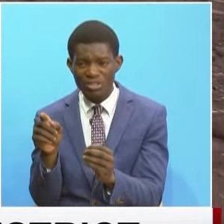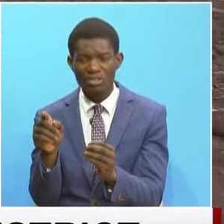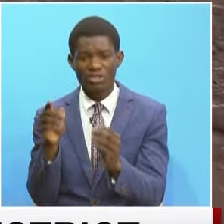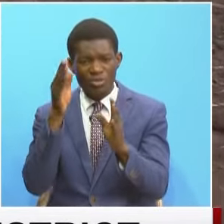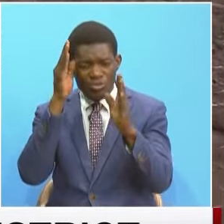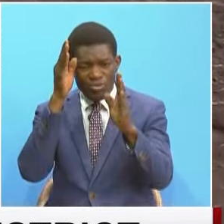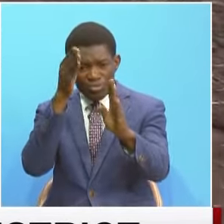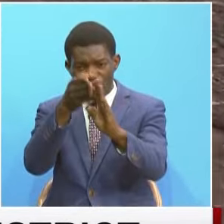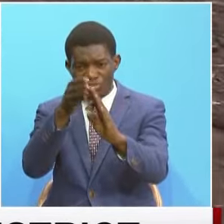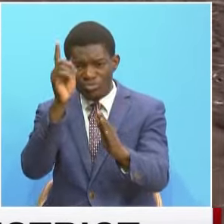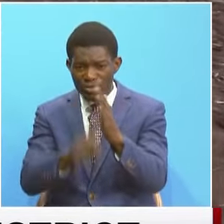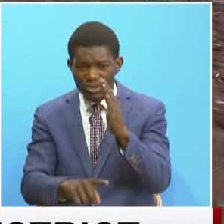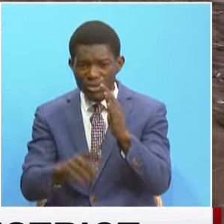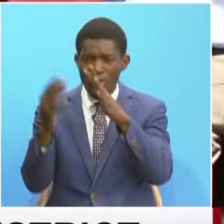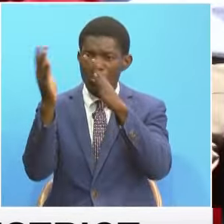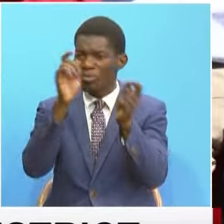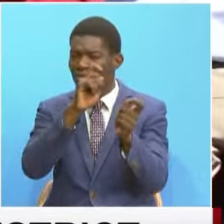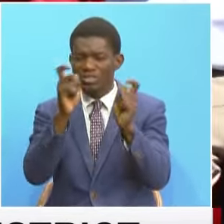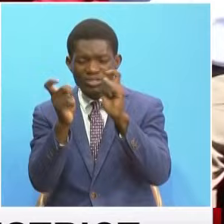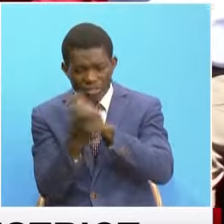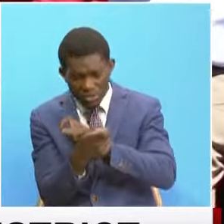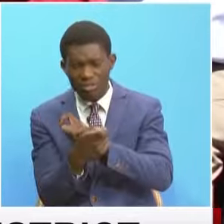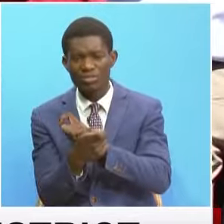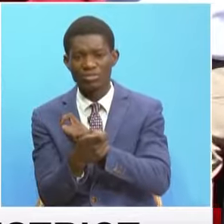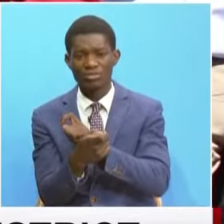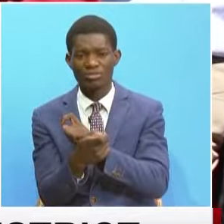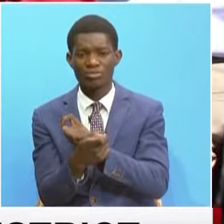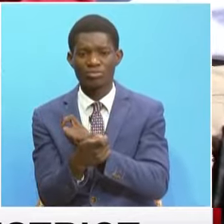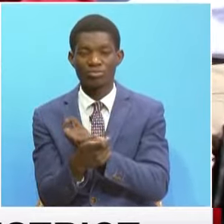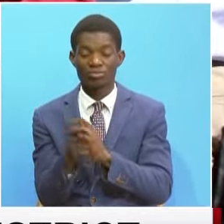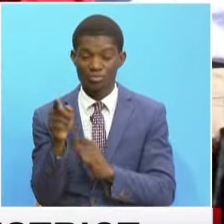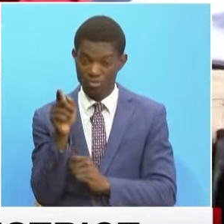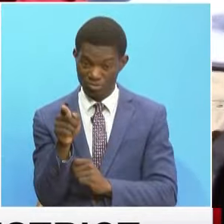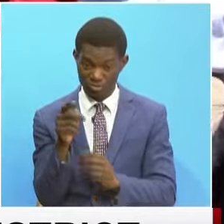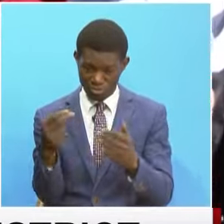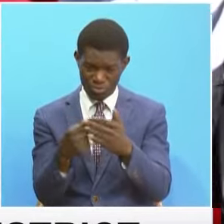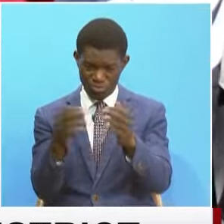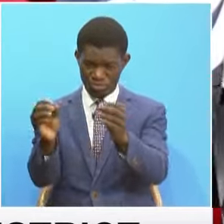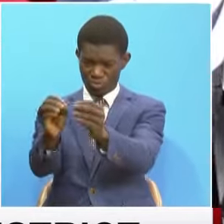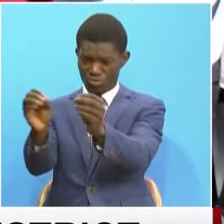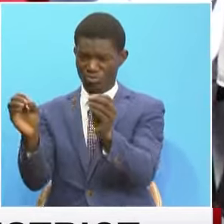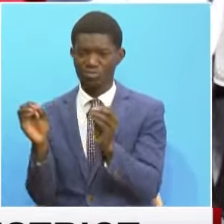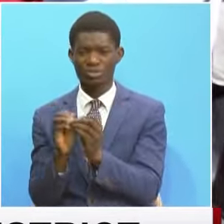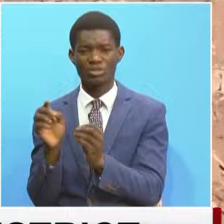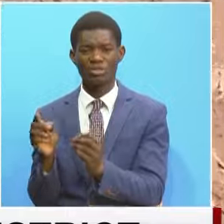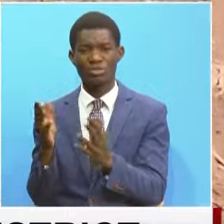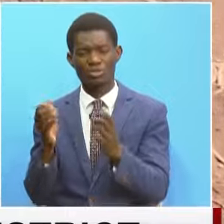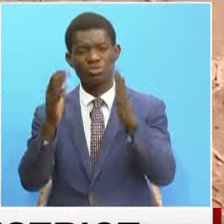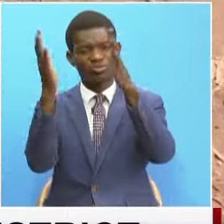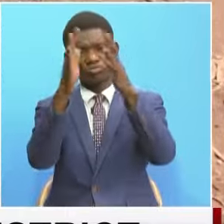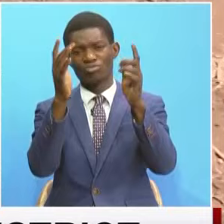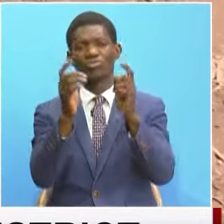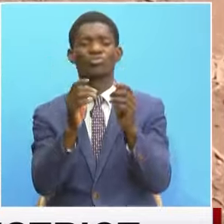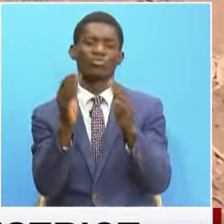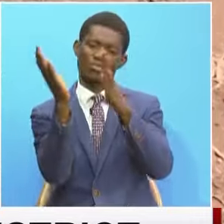of climate change in major area of Mbabala constituents, is keen to join the fight against climate change